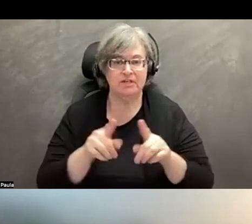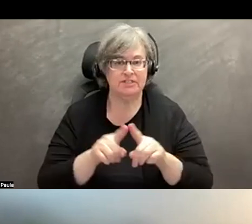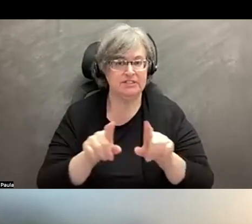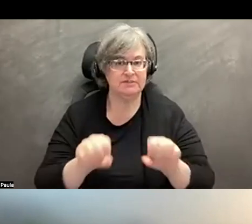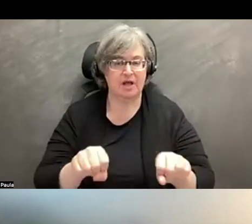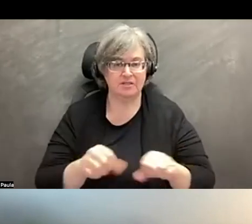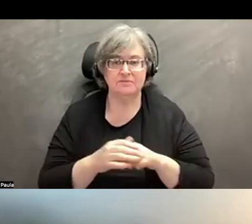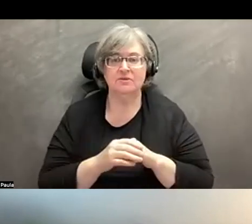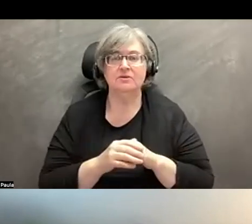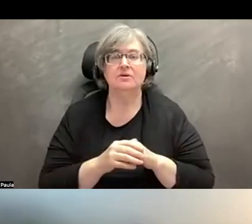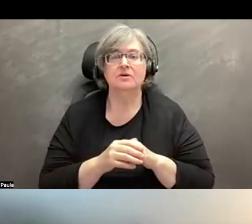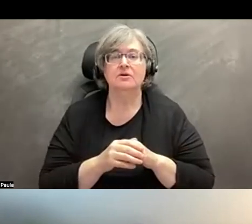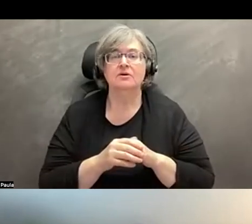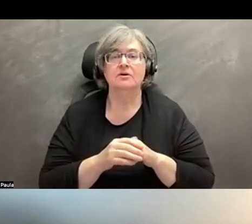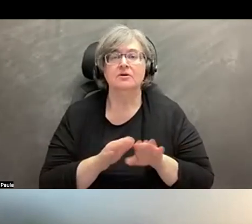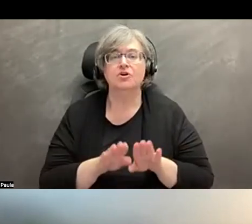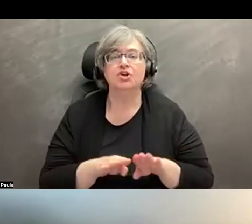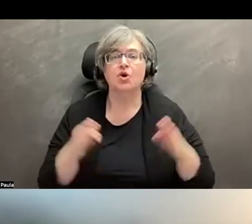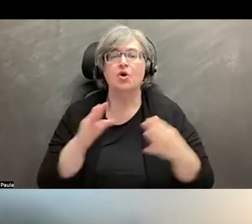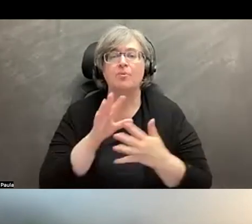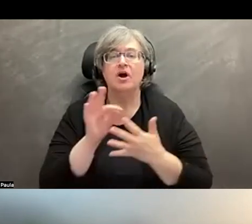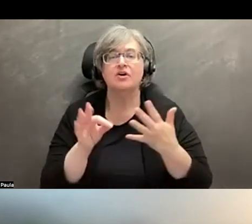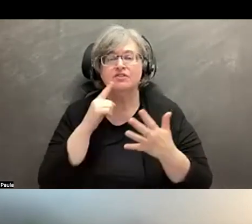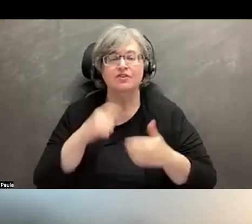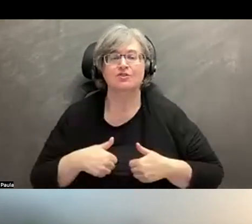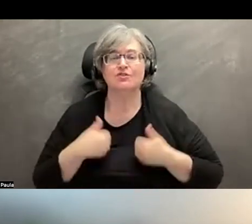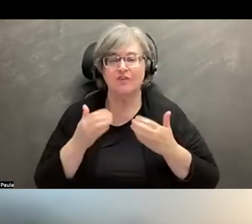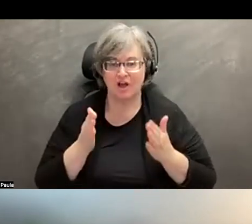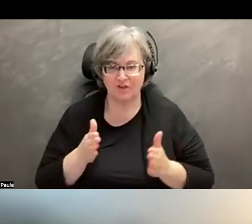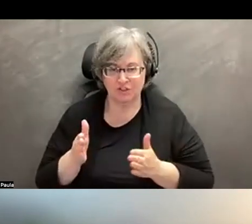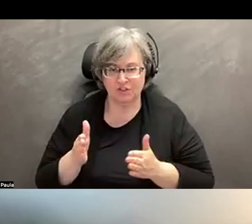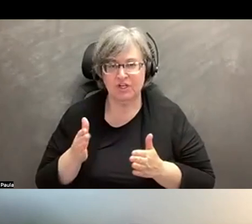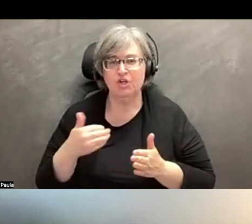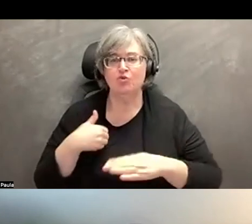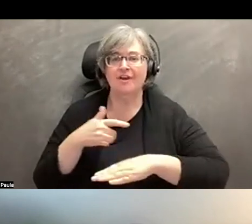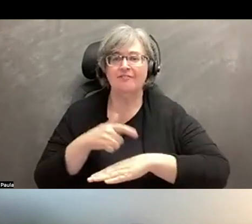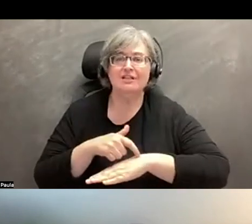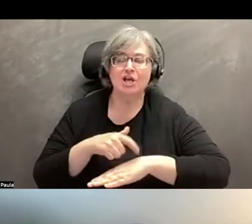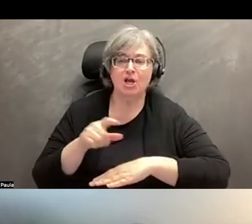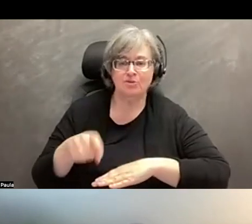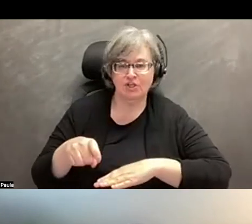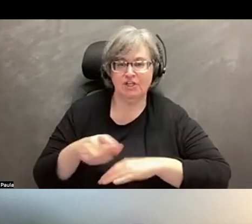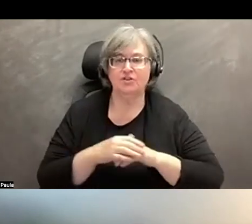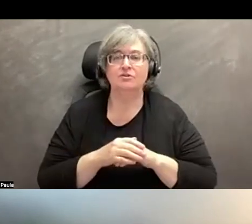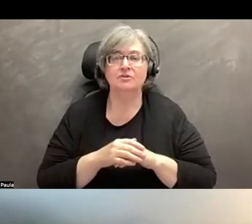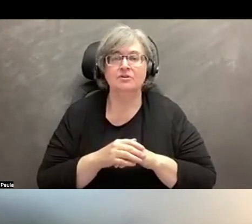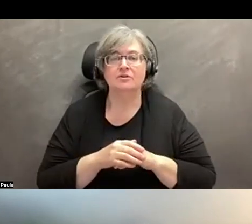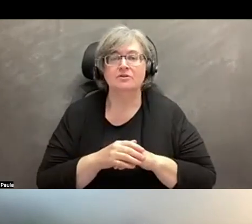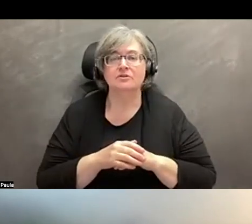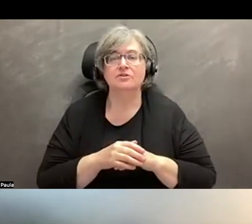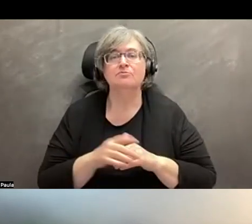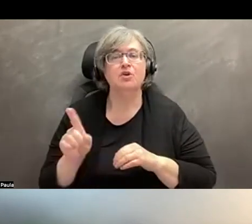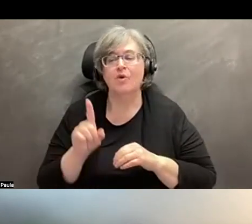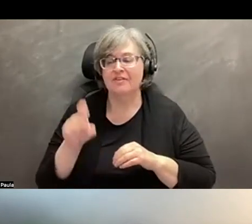go, to open up these options for survivors to have the time they need to be where they need to